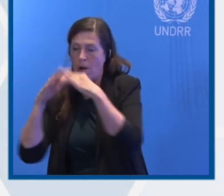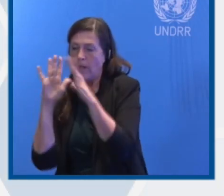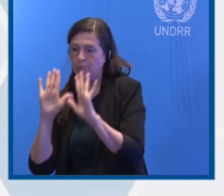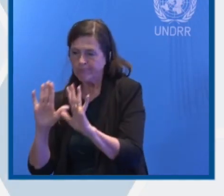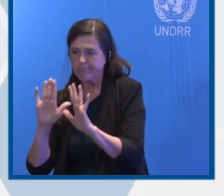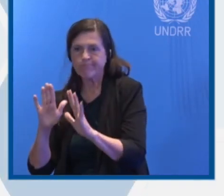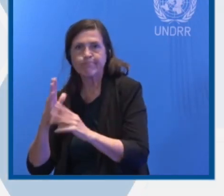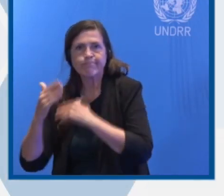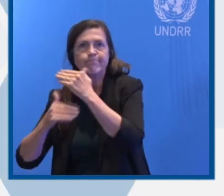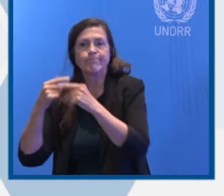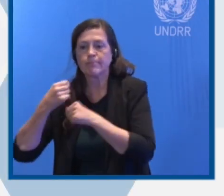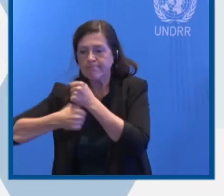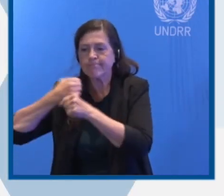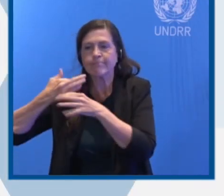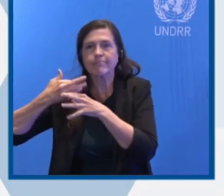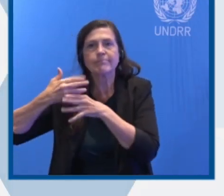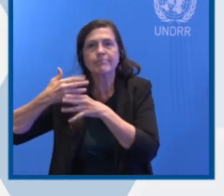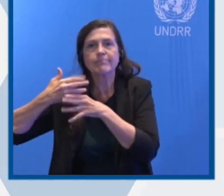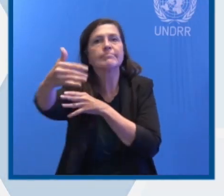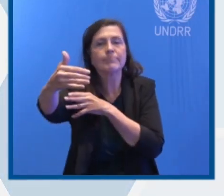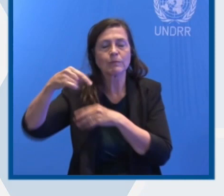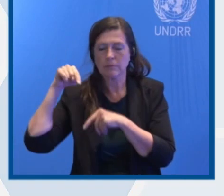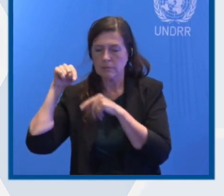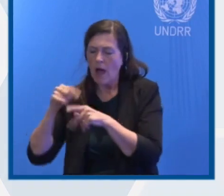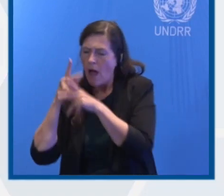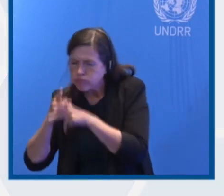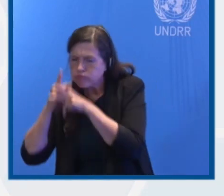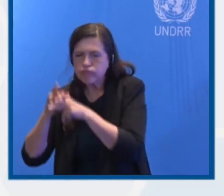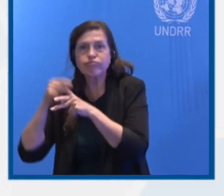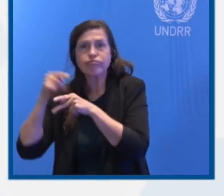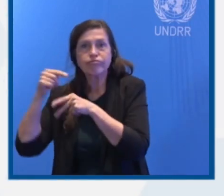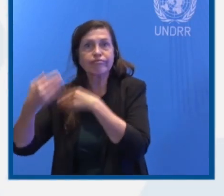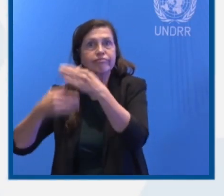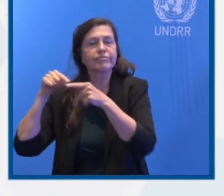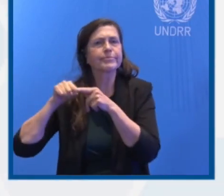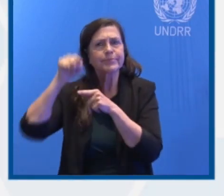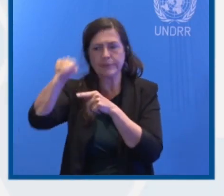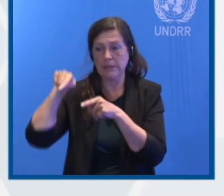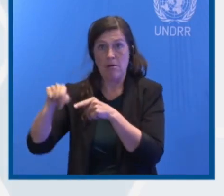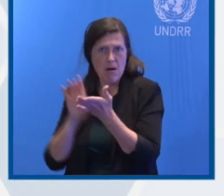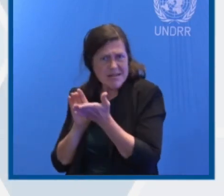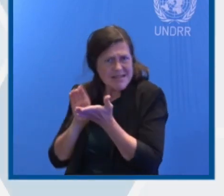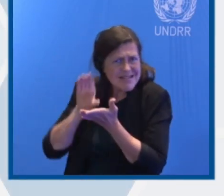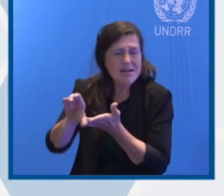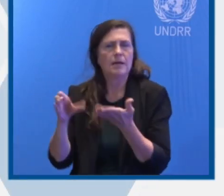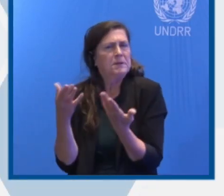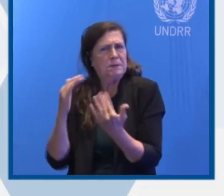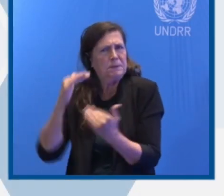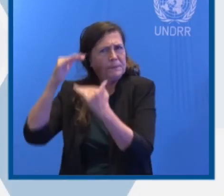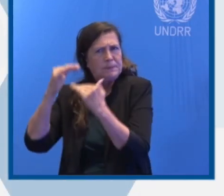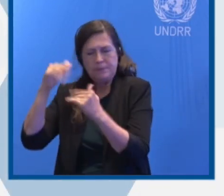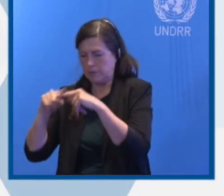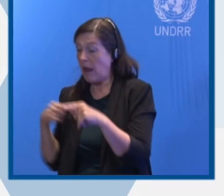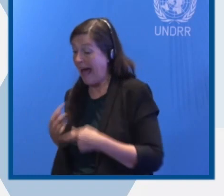the partners from all the bank from European Union. But the